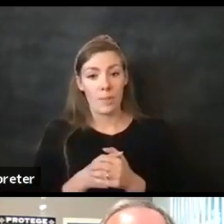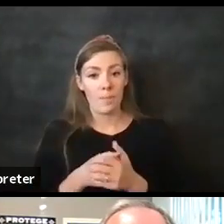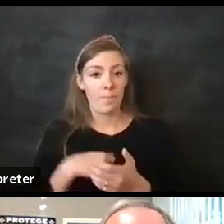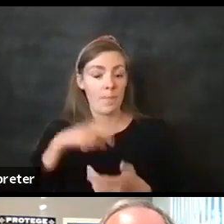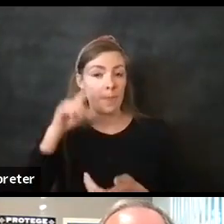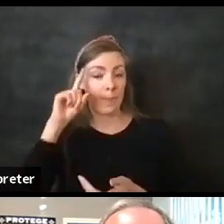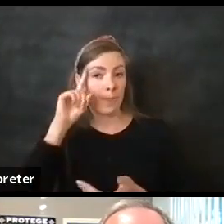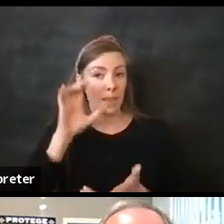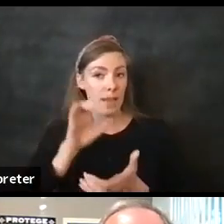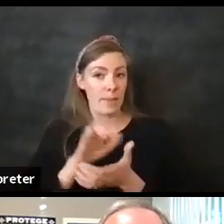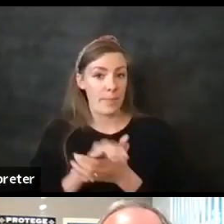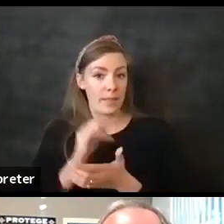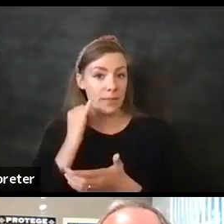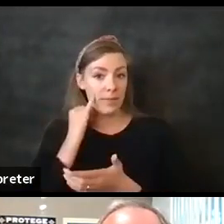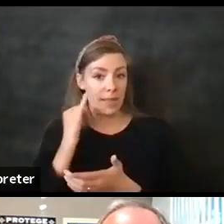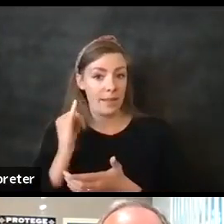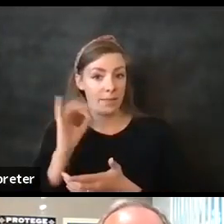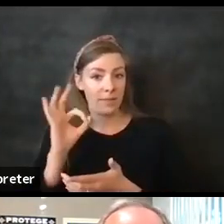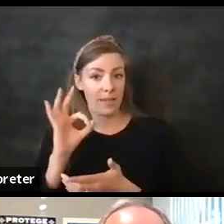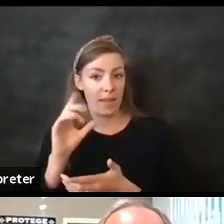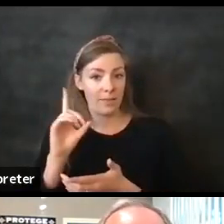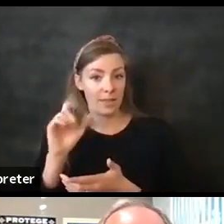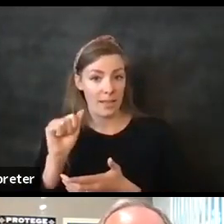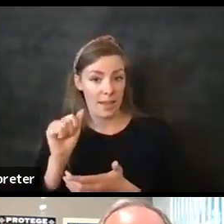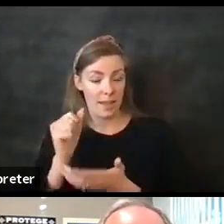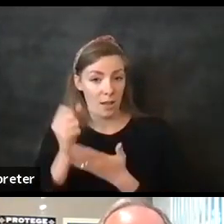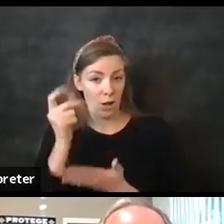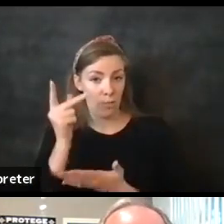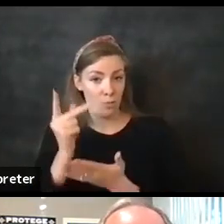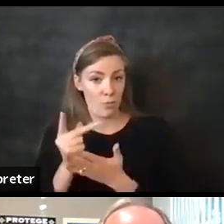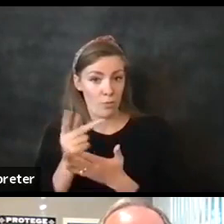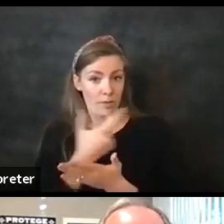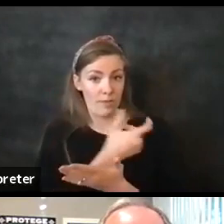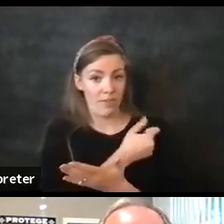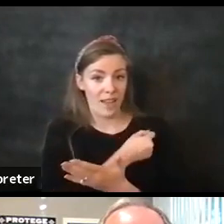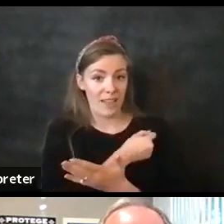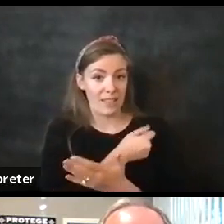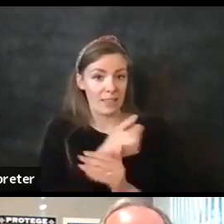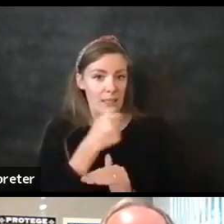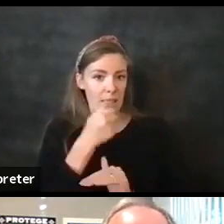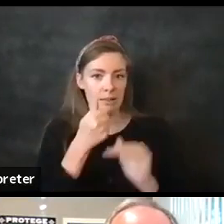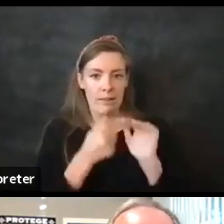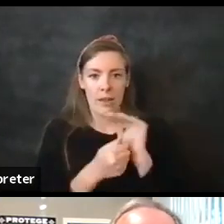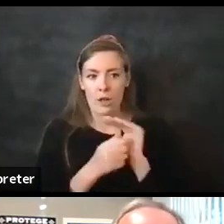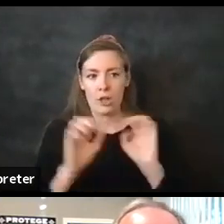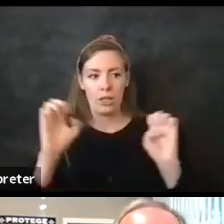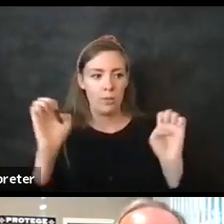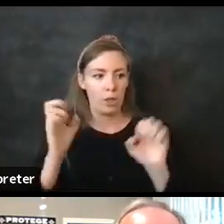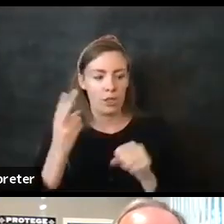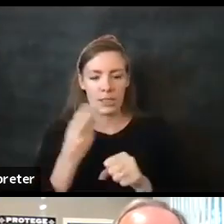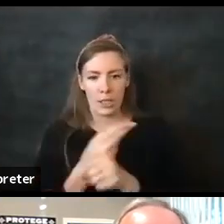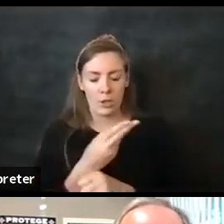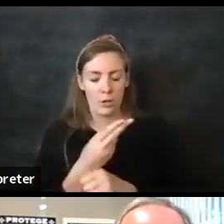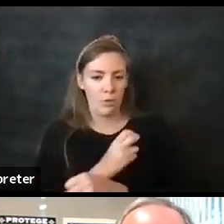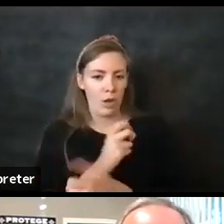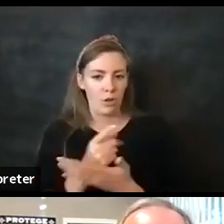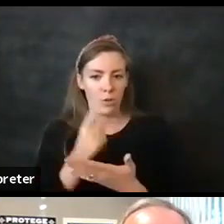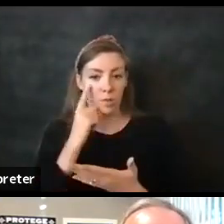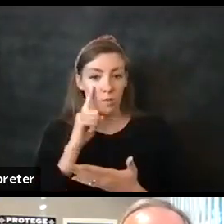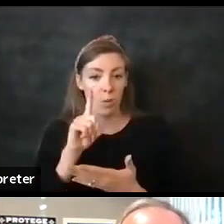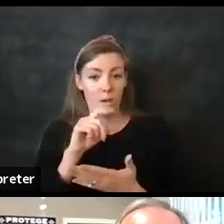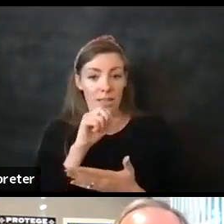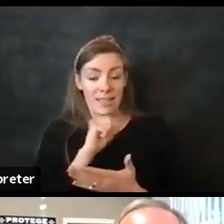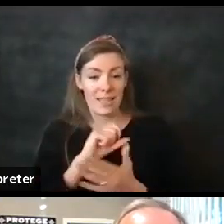the FDA approves the vaccine even under emergency use authorization for this age group,